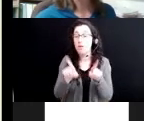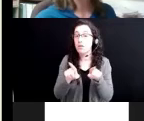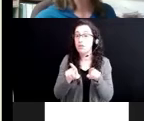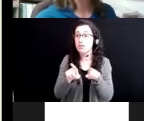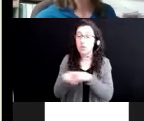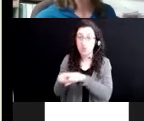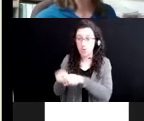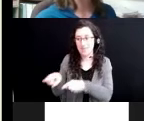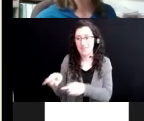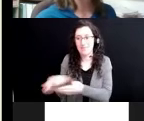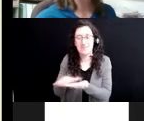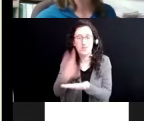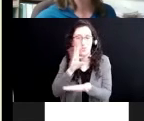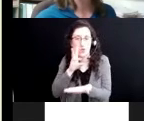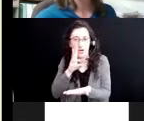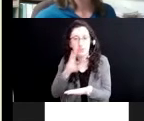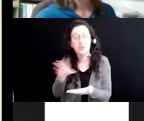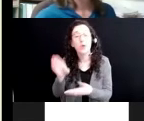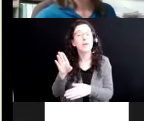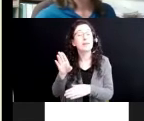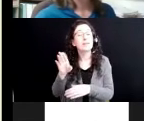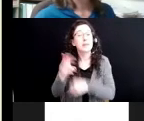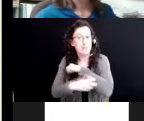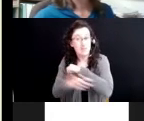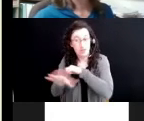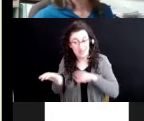So through beaver activity, for example,